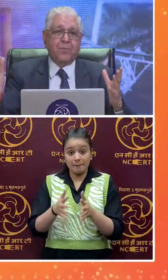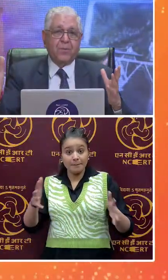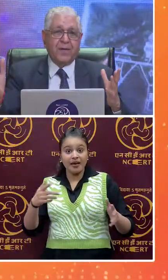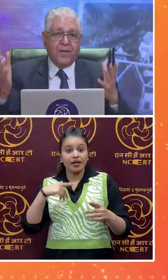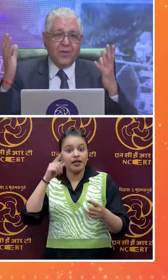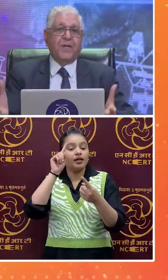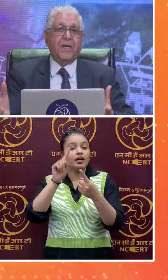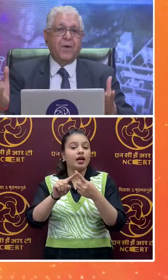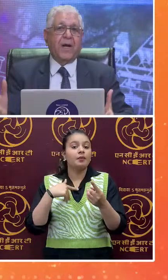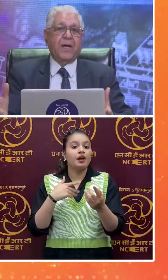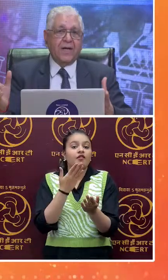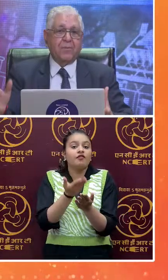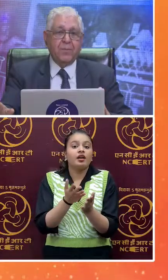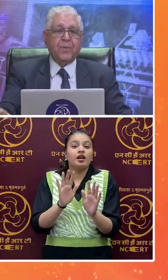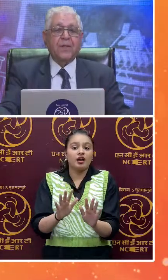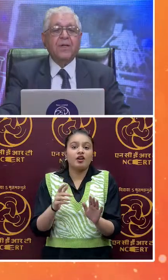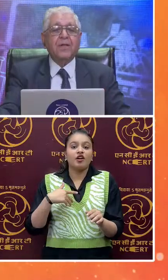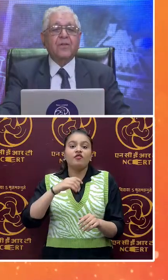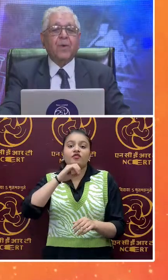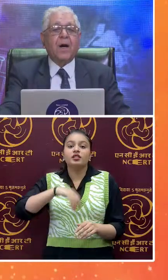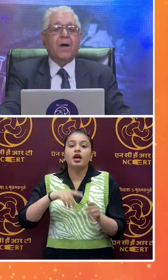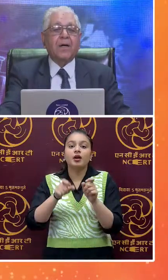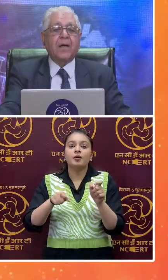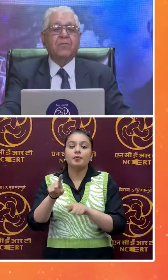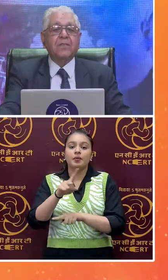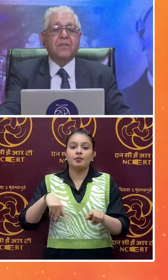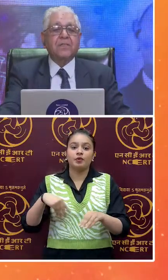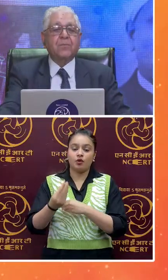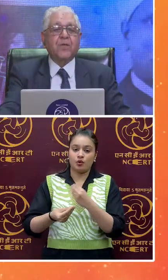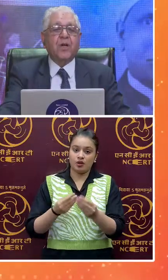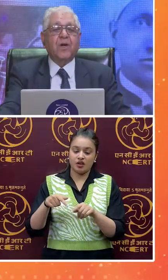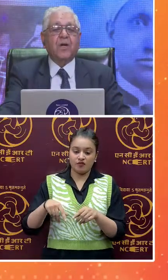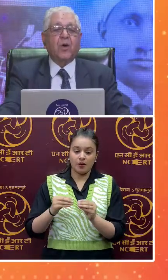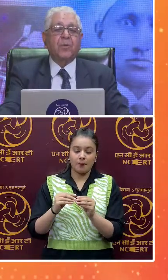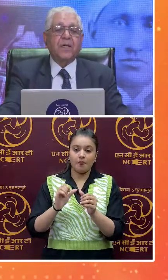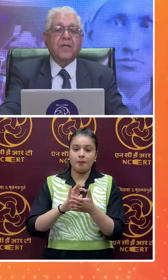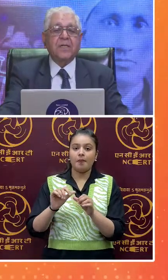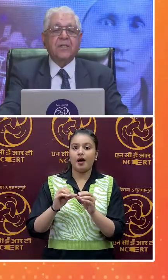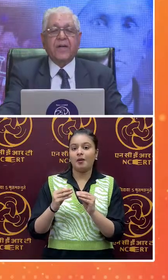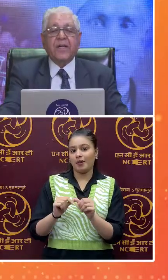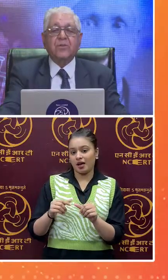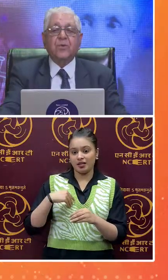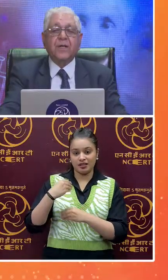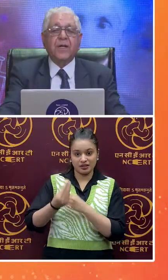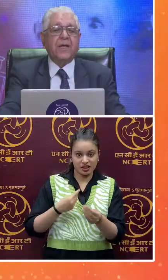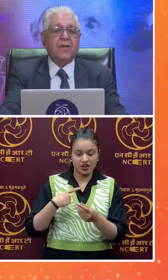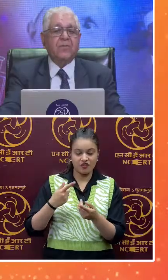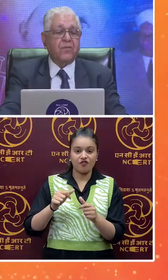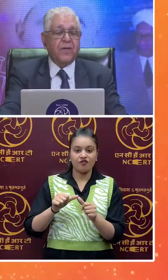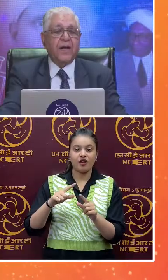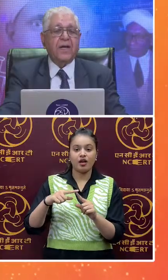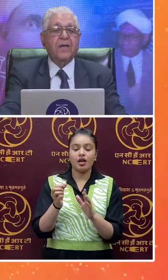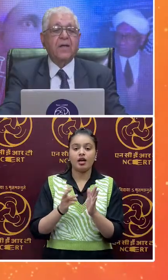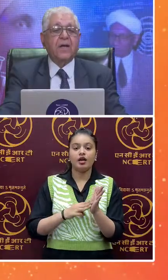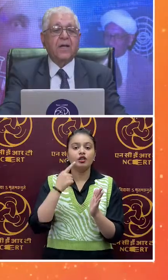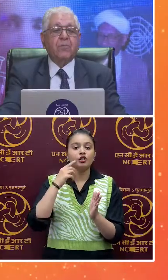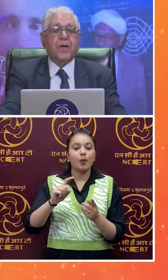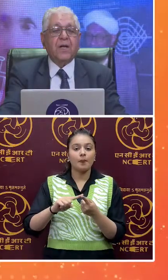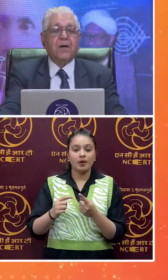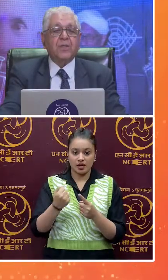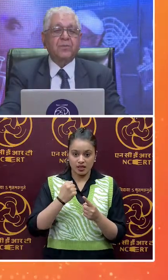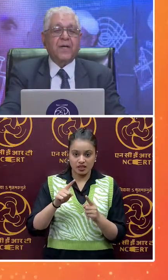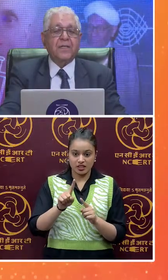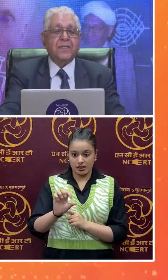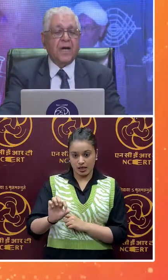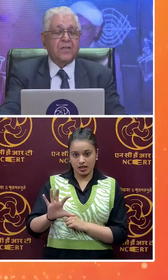been implemented, you need bright young people. So, Bhabha gave this conception of an atomic energy training school in 1958.